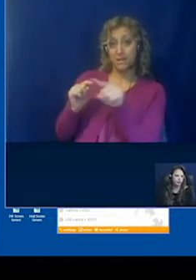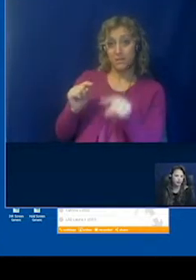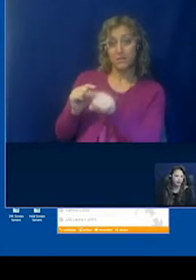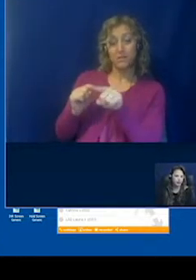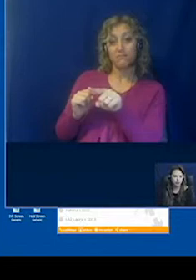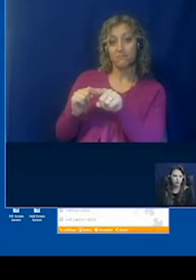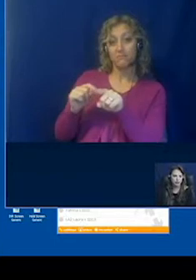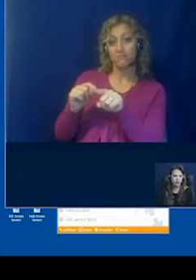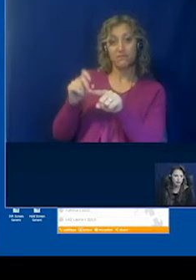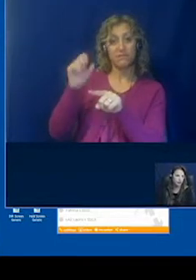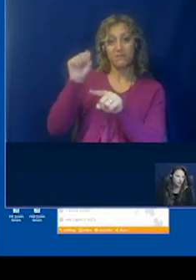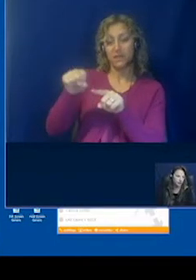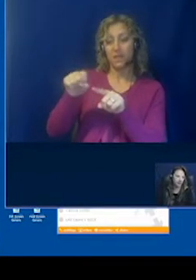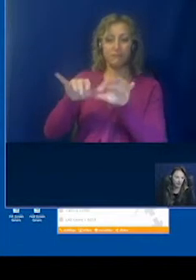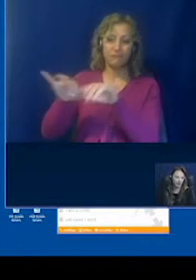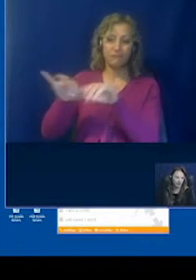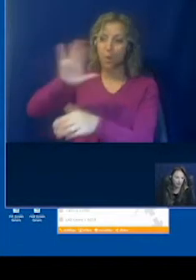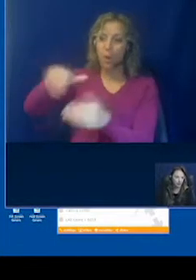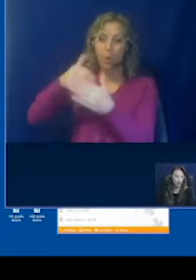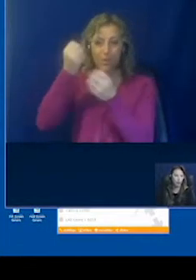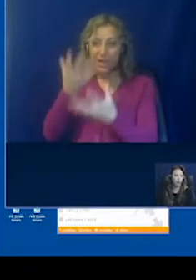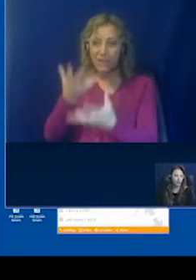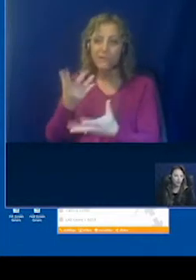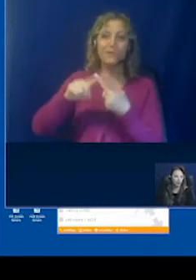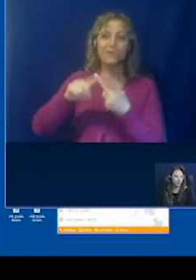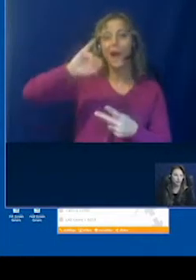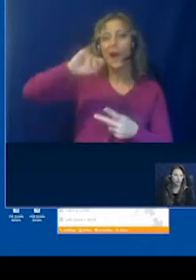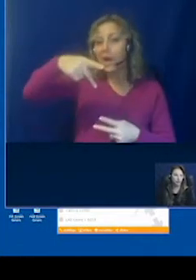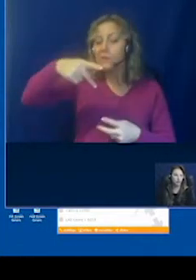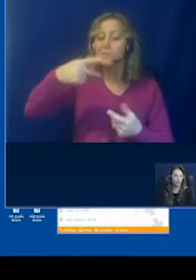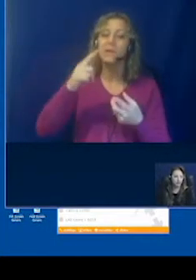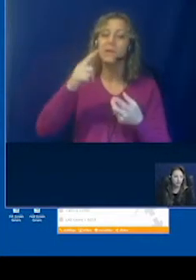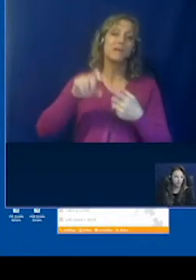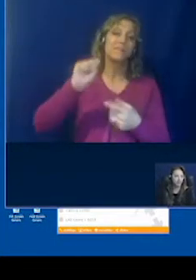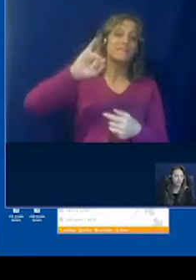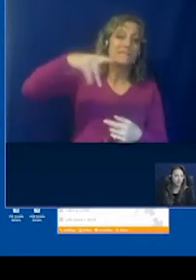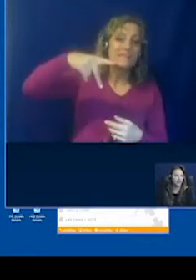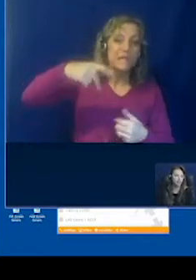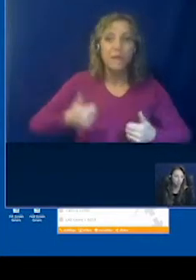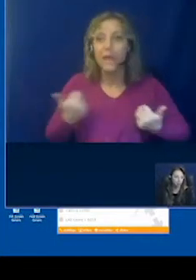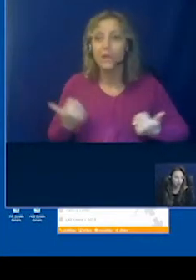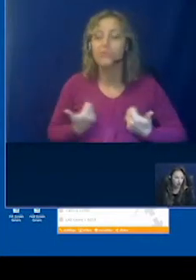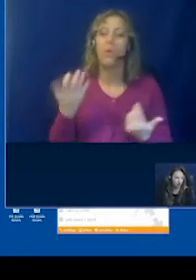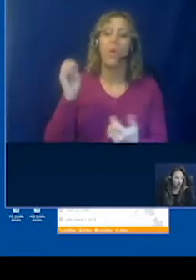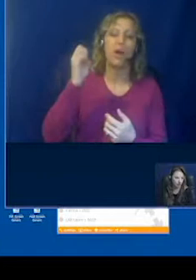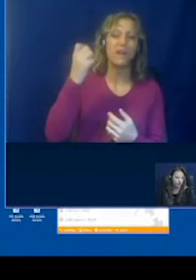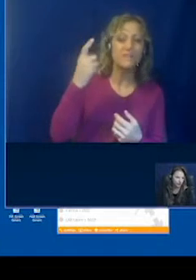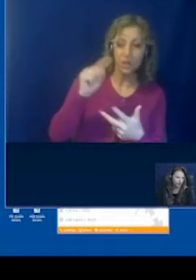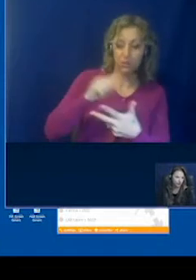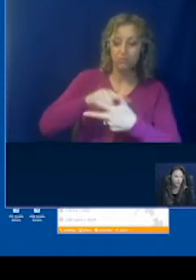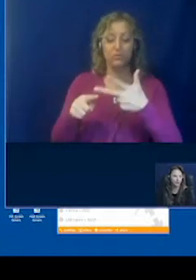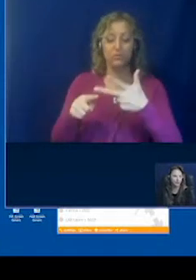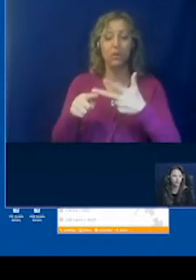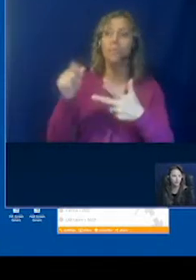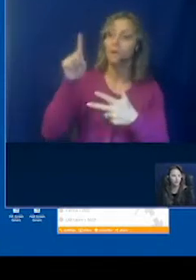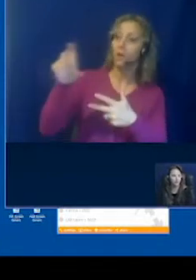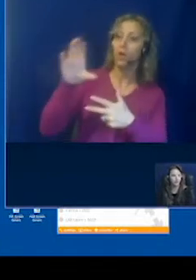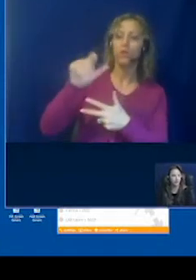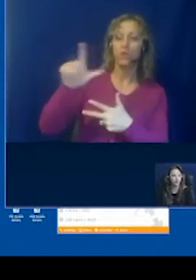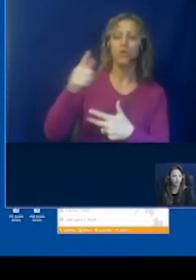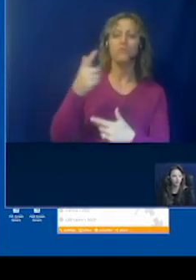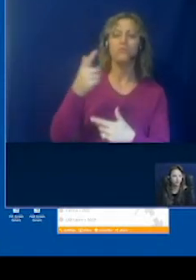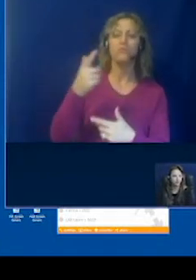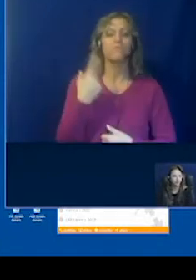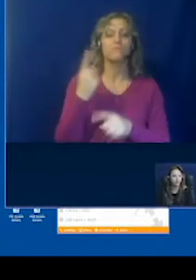all of that information, either the IP or SIP address or extension, and then press call here. So there's a few different ways you can